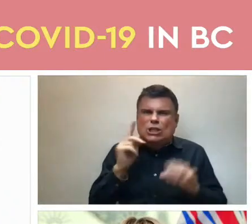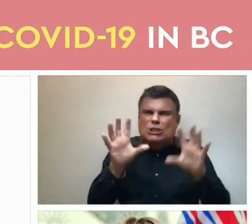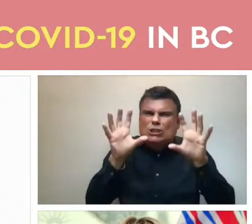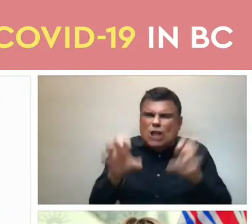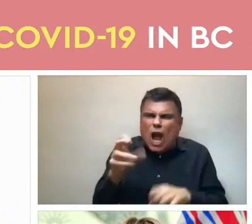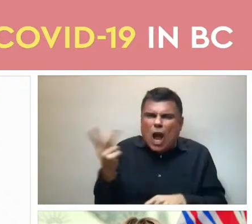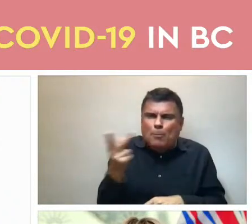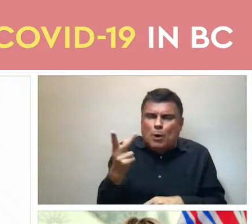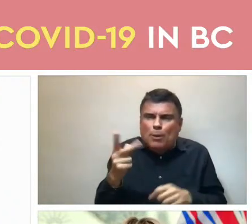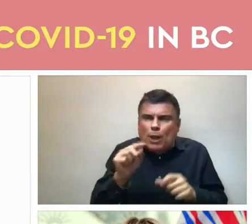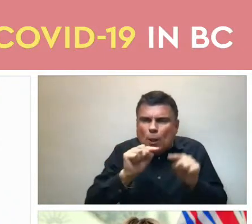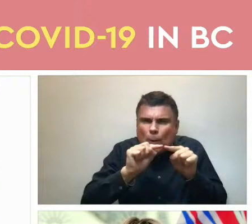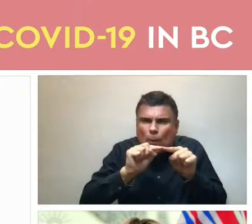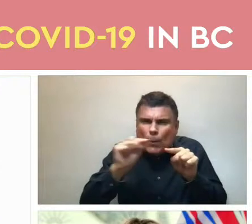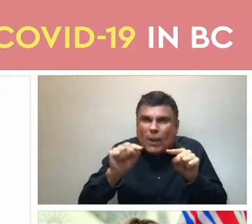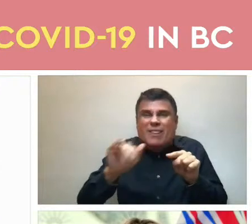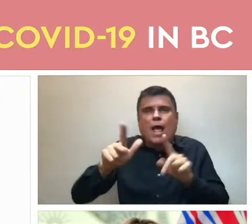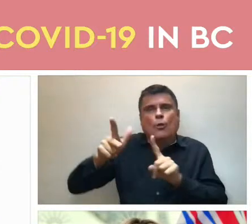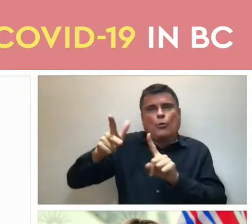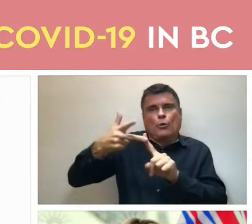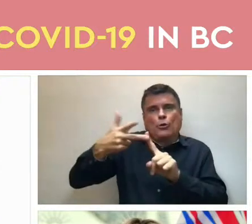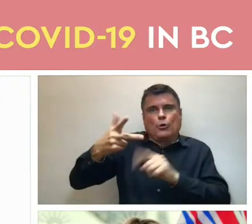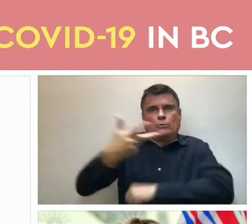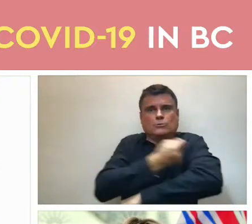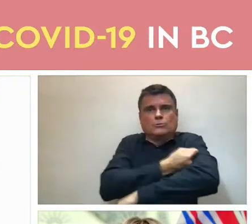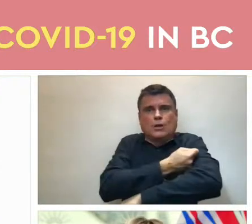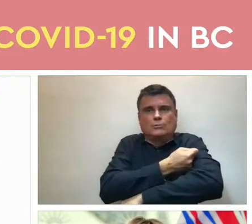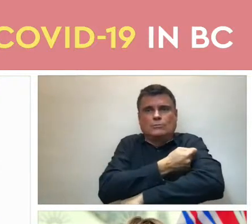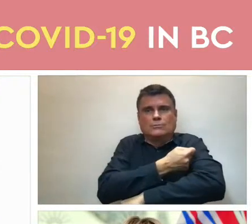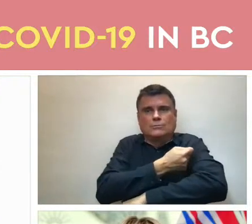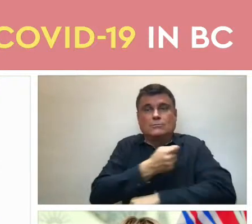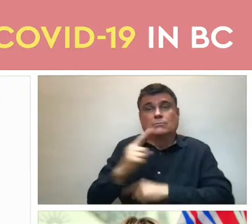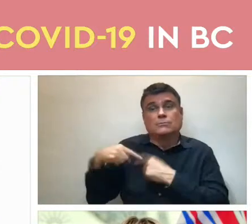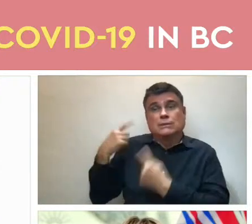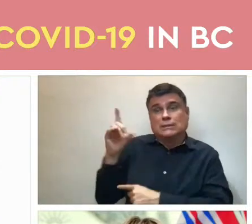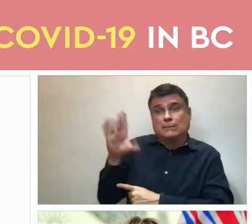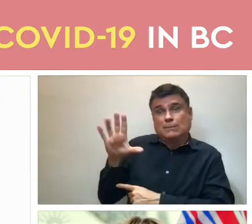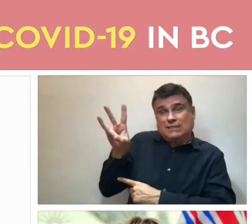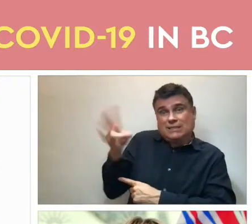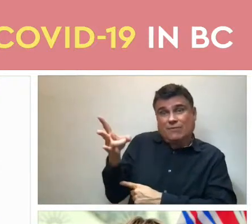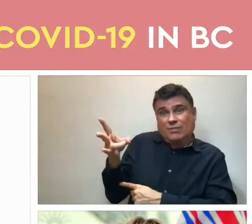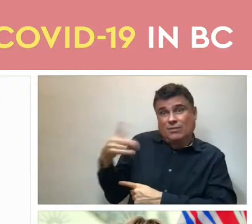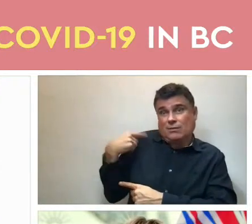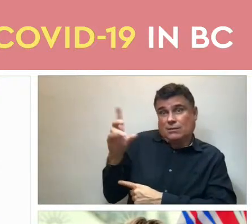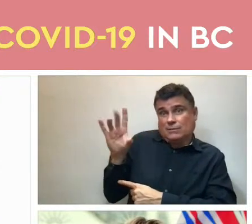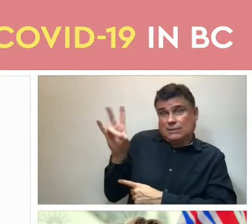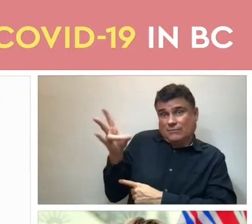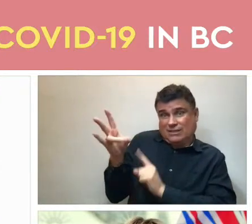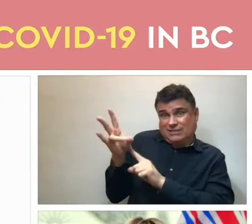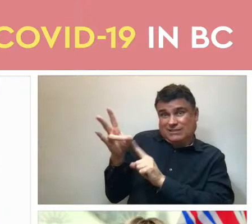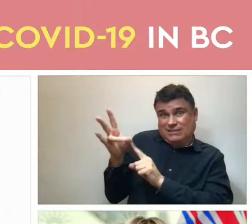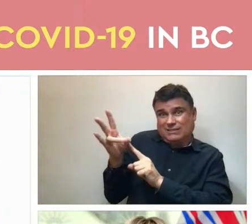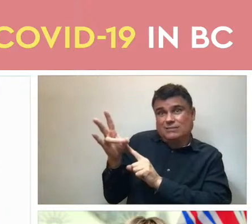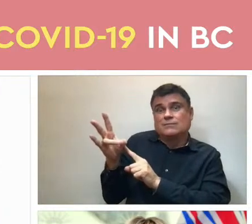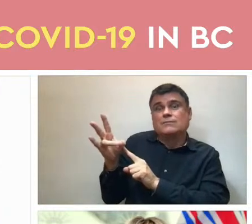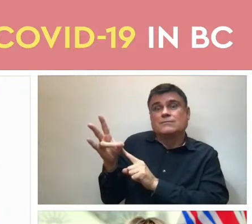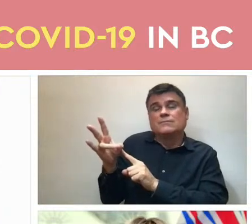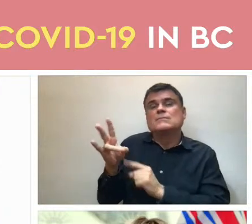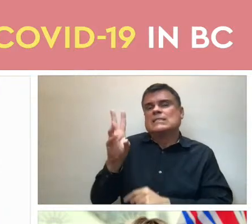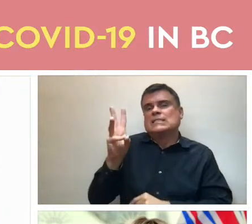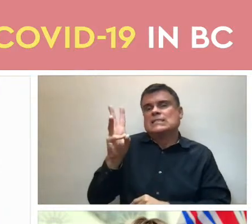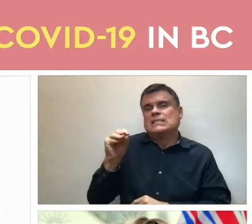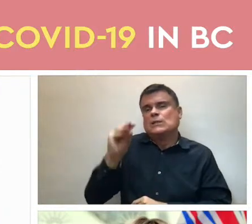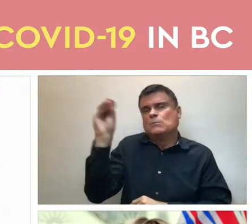December 7th, we had been fully vaccinated, which is 2 weeks past dose 3, about 60%, and we've